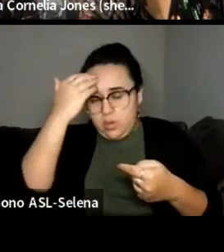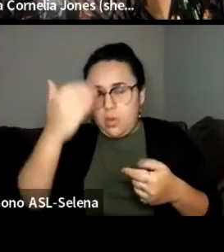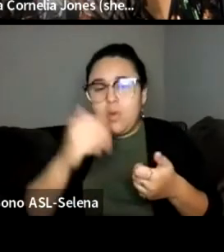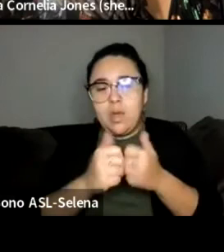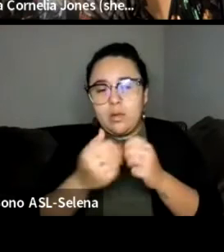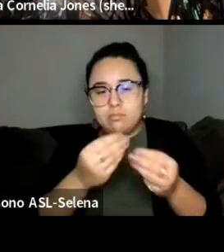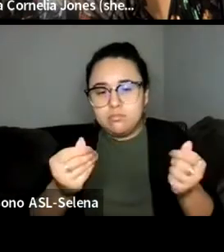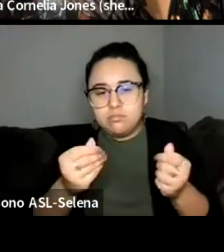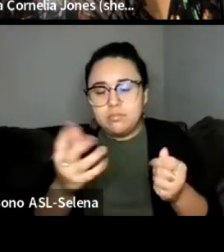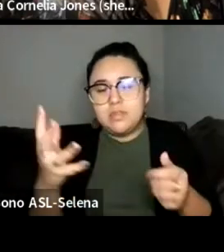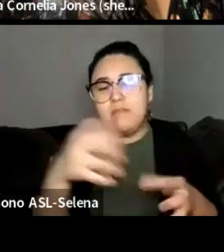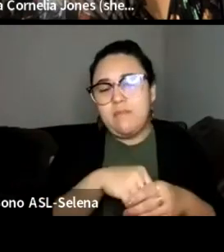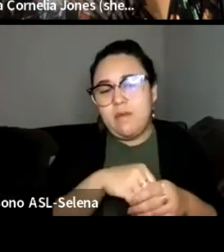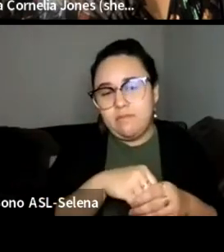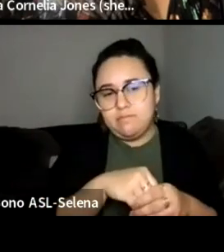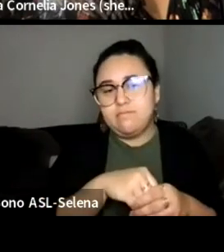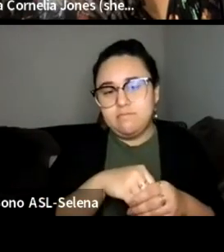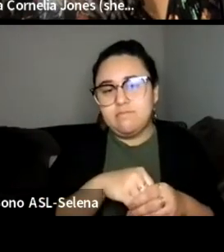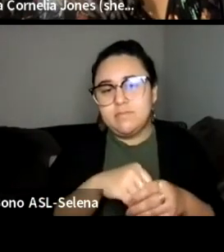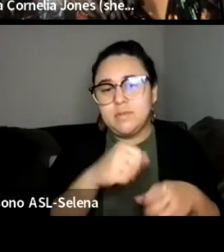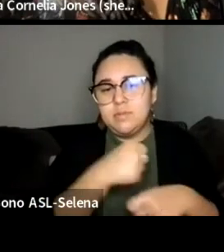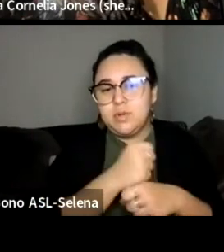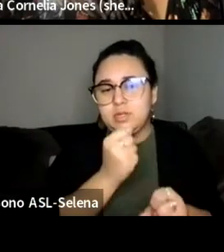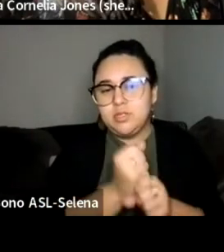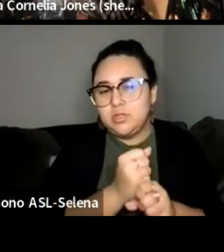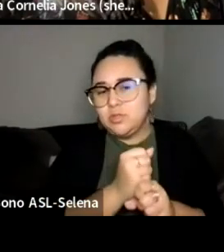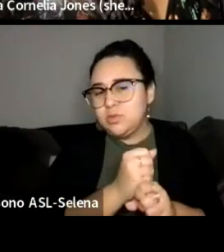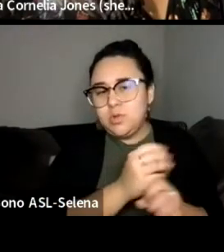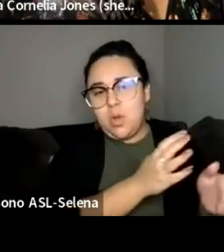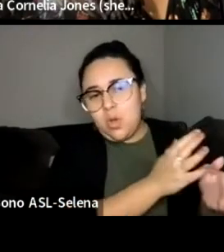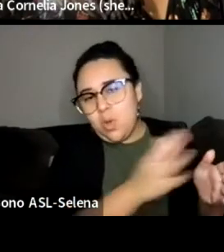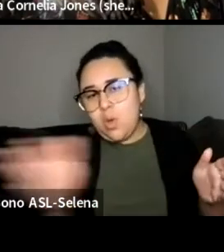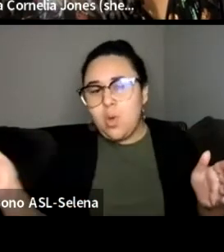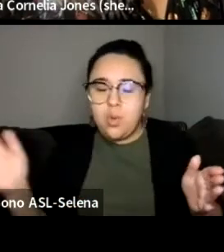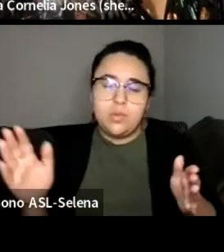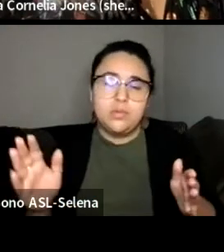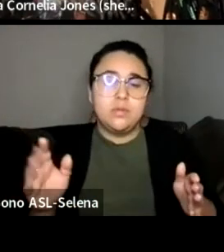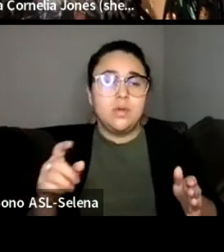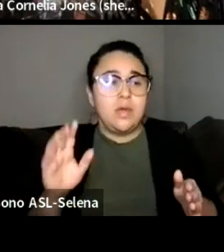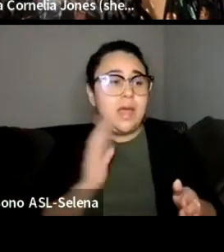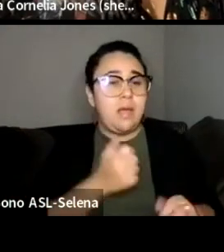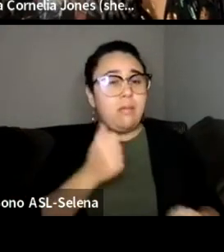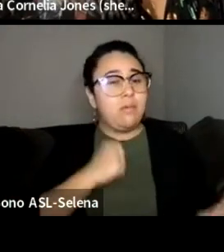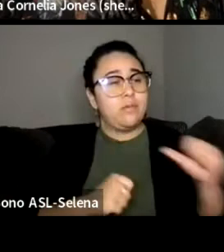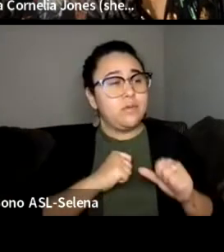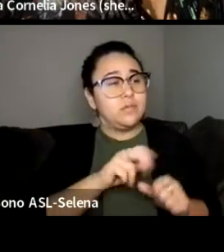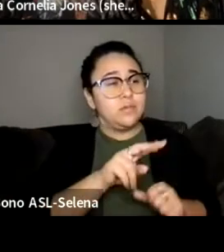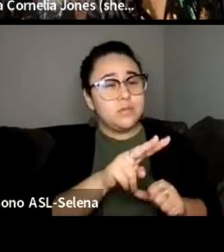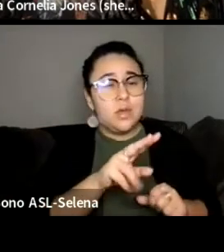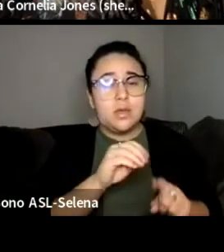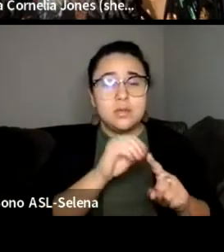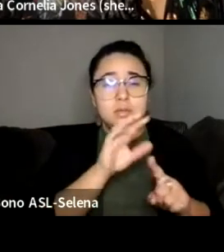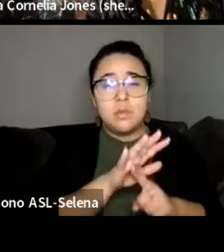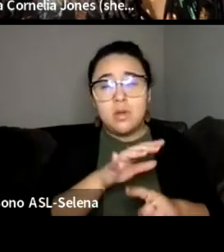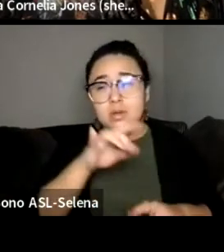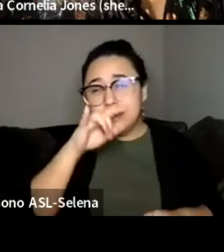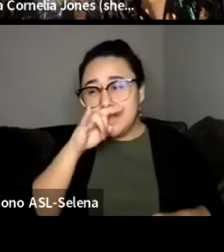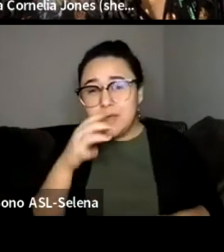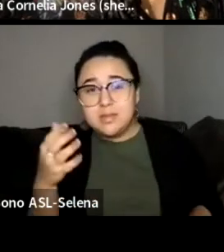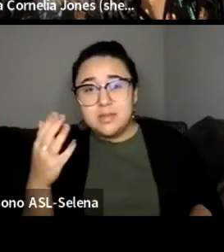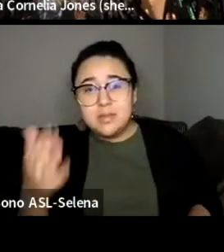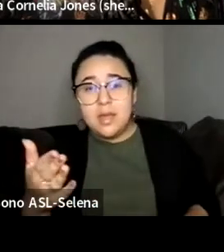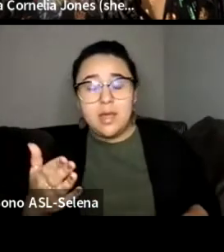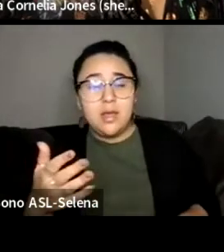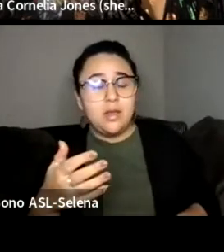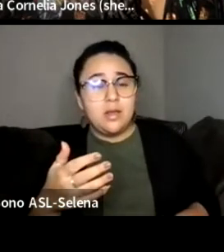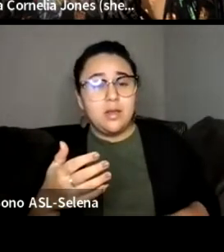of the production. And I think the performances we got, I think, as you were saying, the exposure to kids in the room, seeing